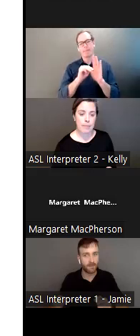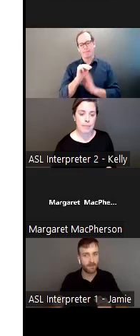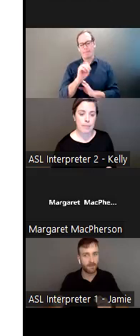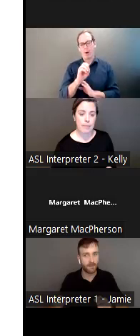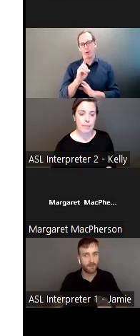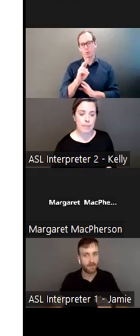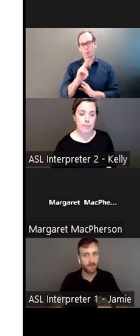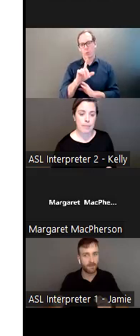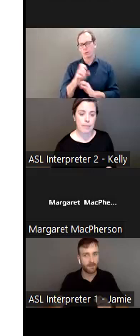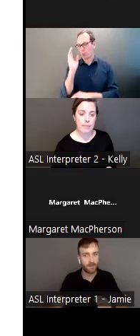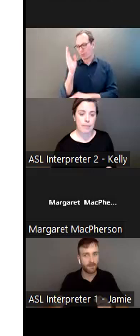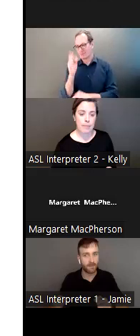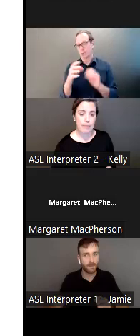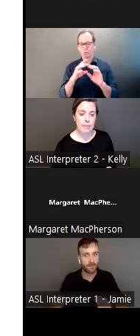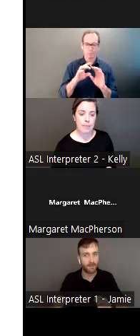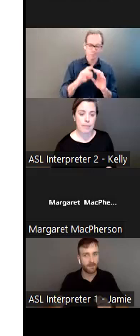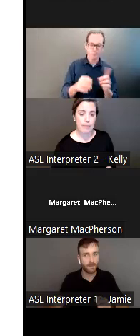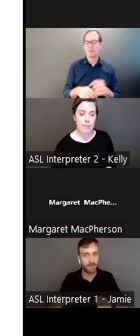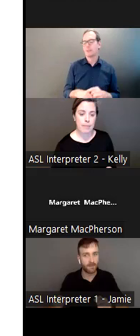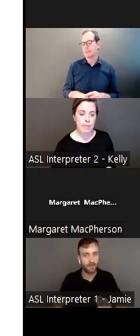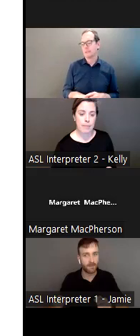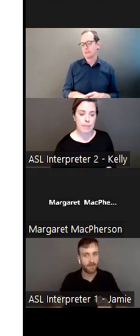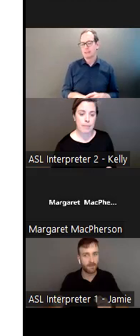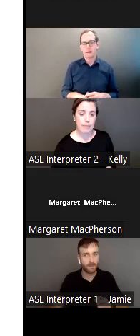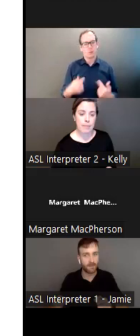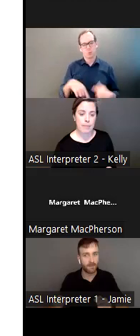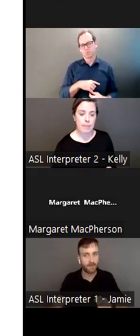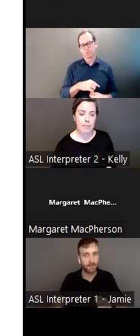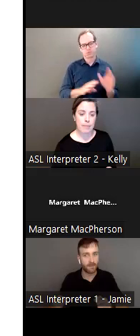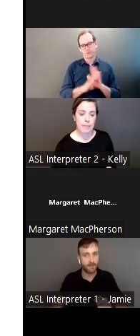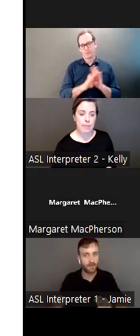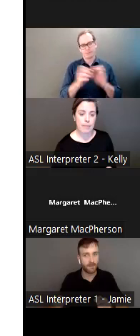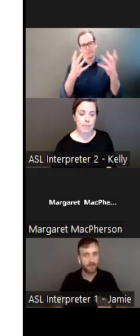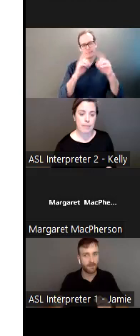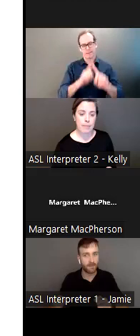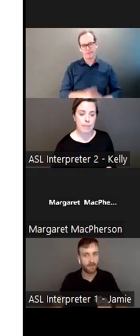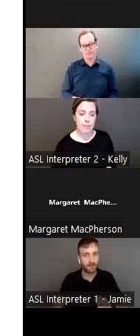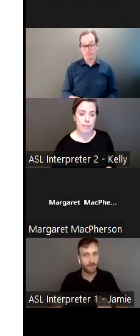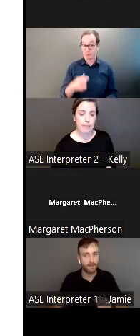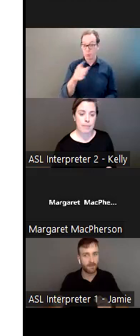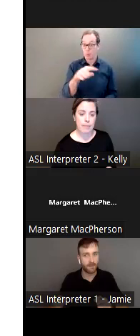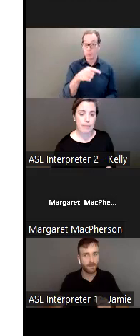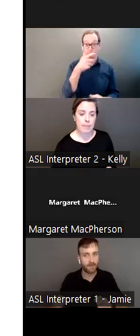these workshops in many different contexts. So if you were intrigued by what you heard today, I would